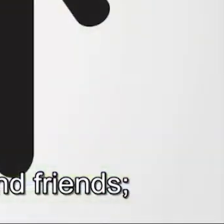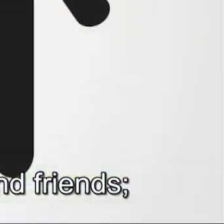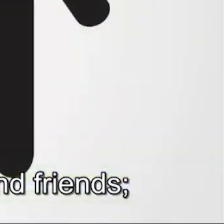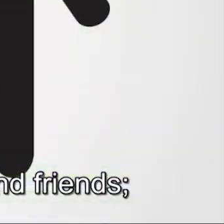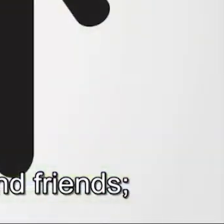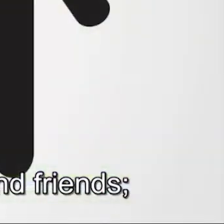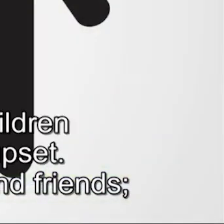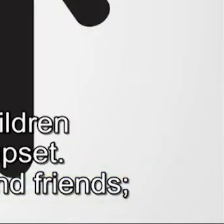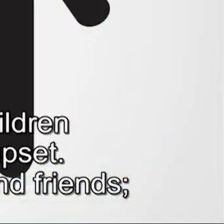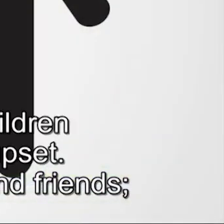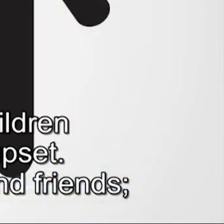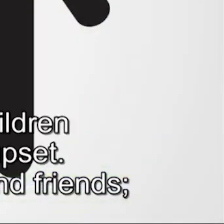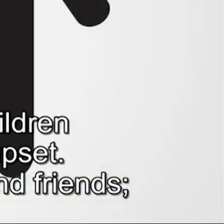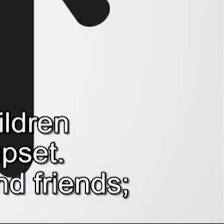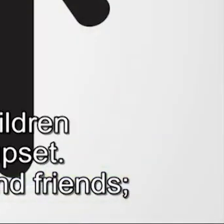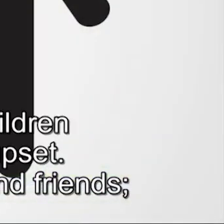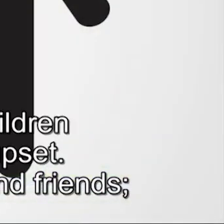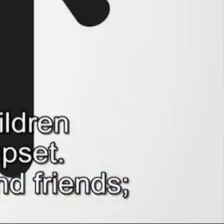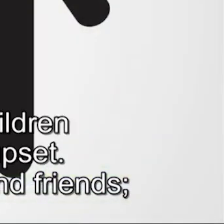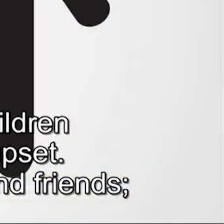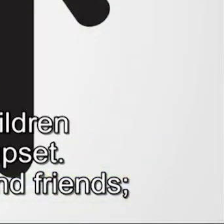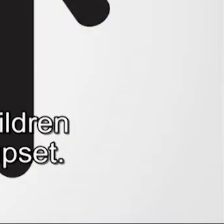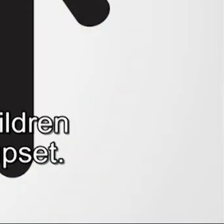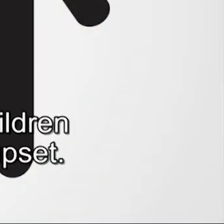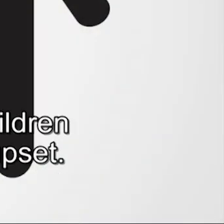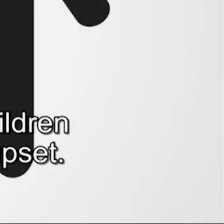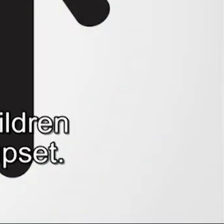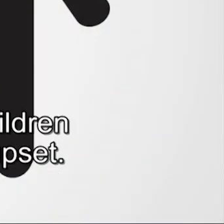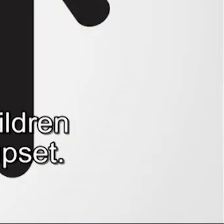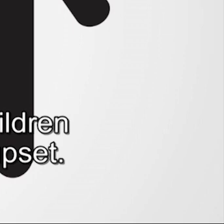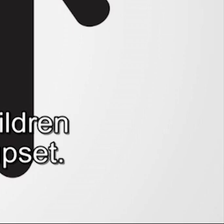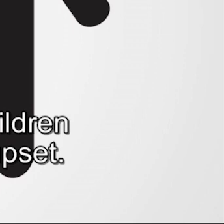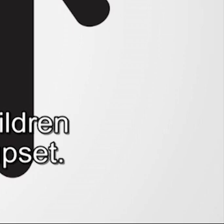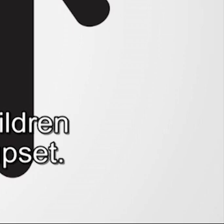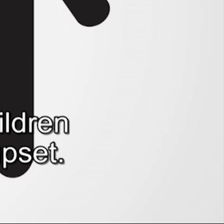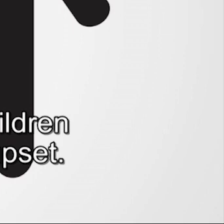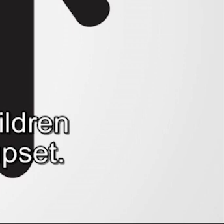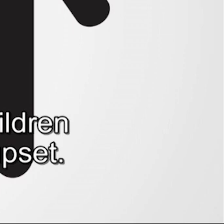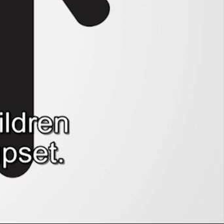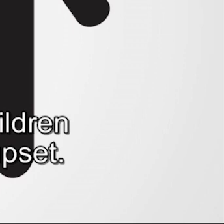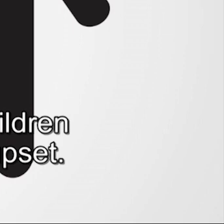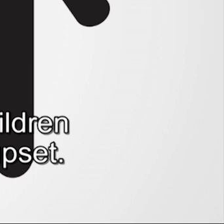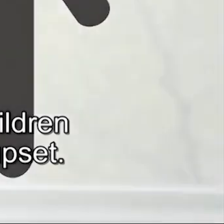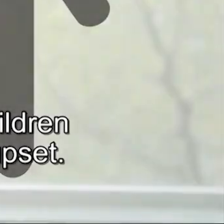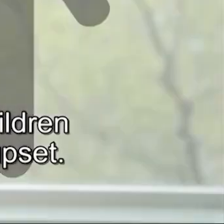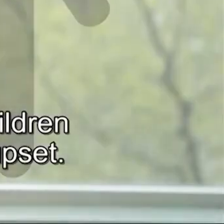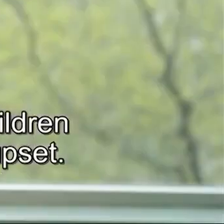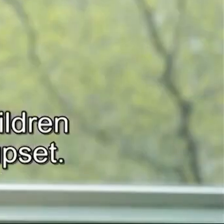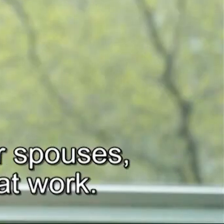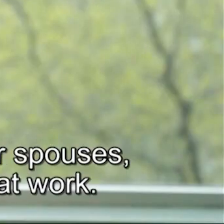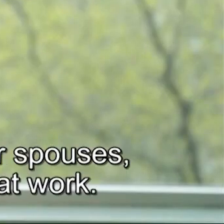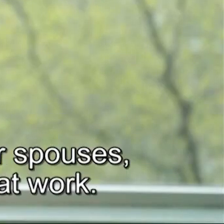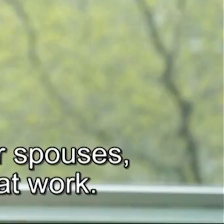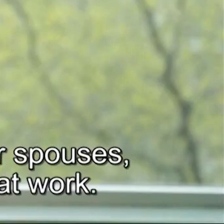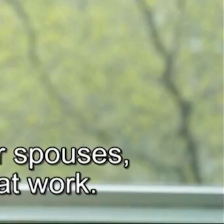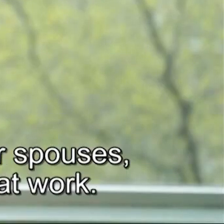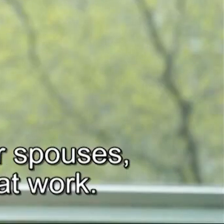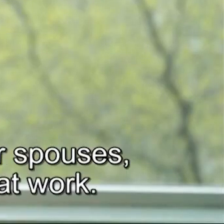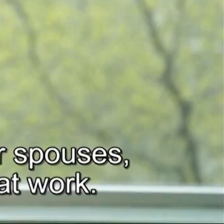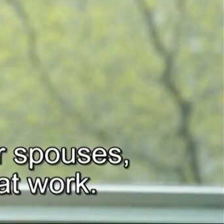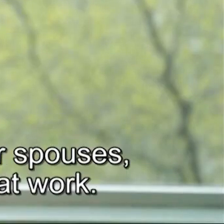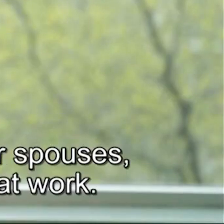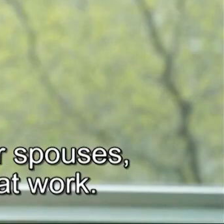friends. We learn very quickly as children what makes our parents happy or upset. We run experiments